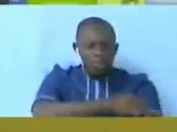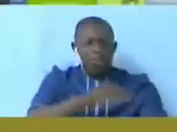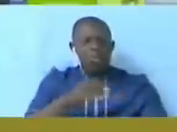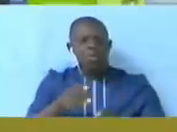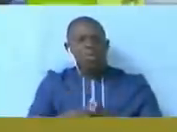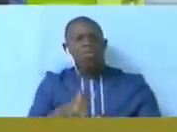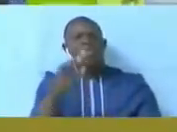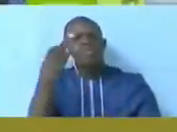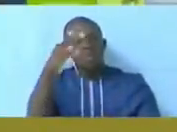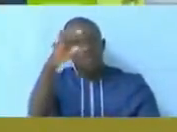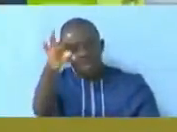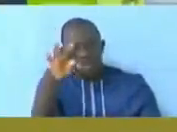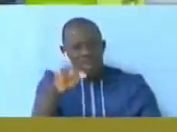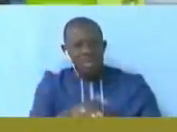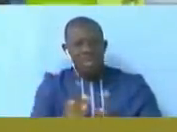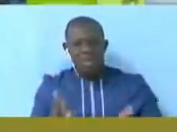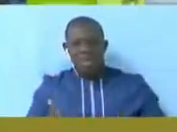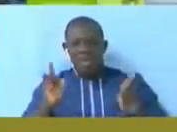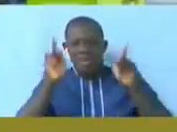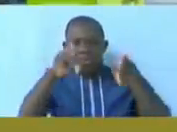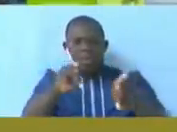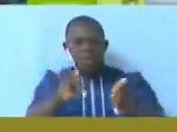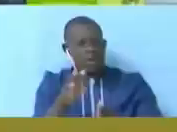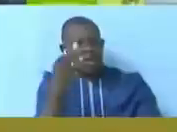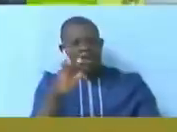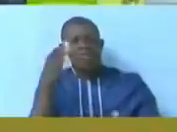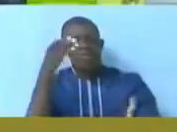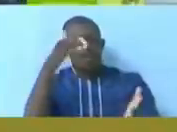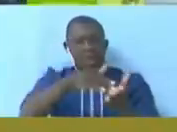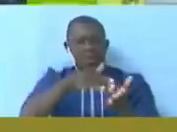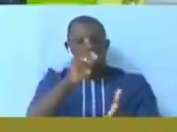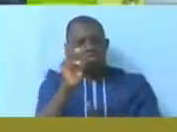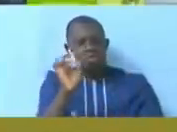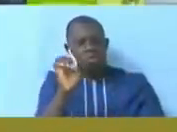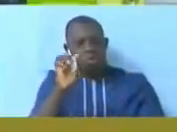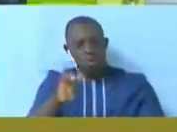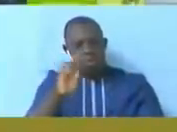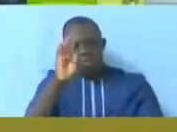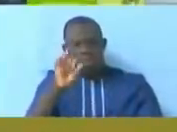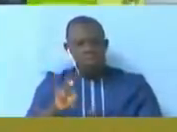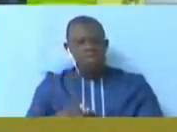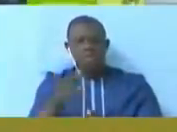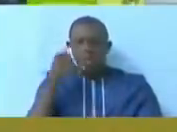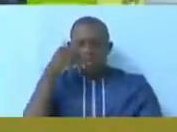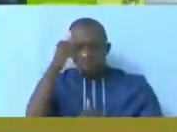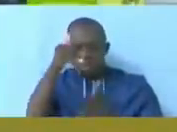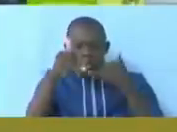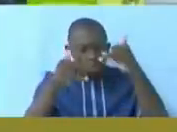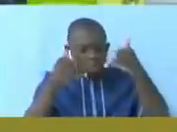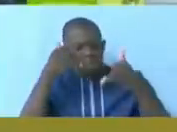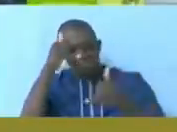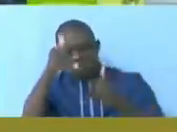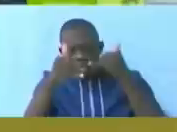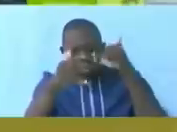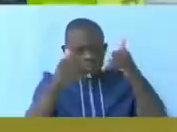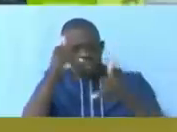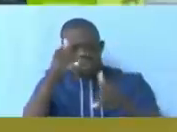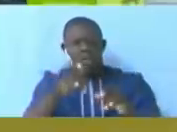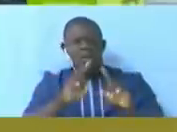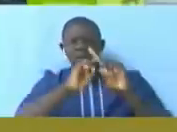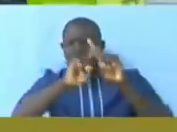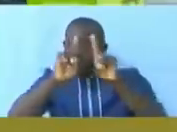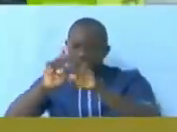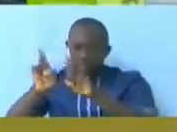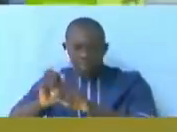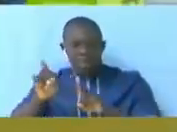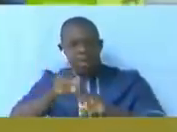then when I come down to the Kombos, so he would keep calling all around various stations where